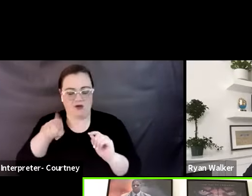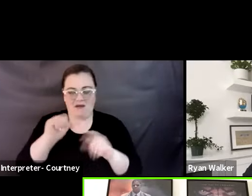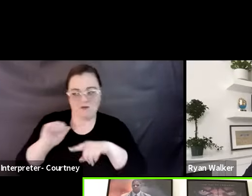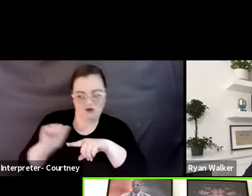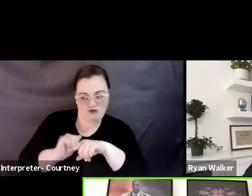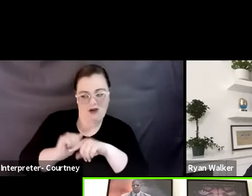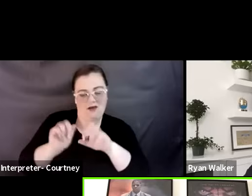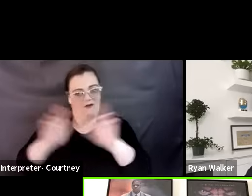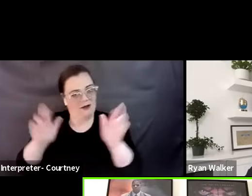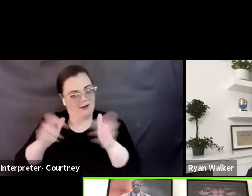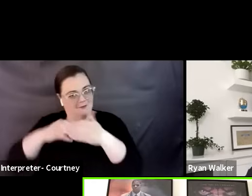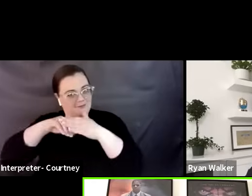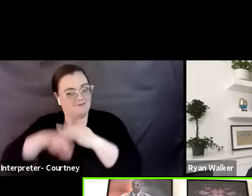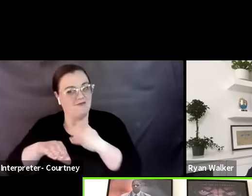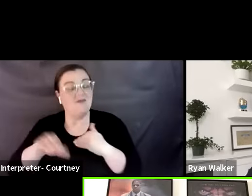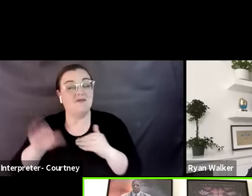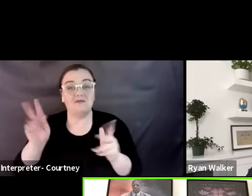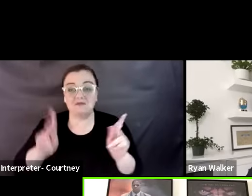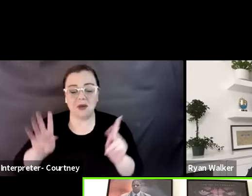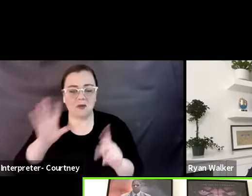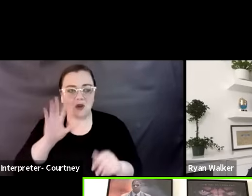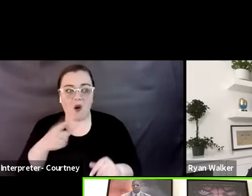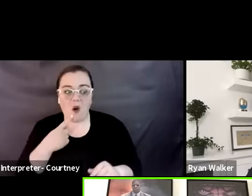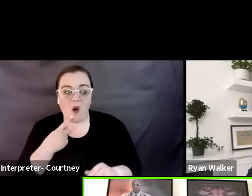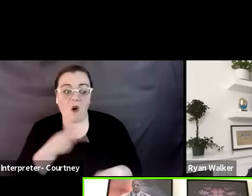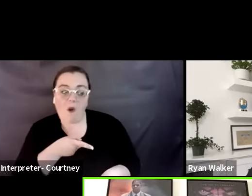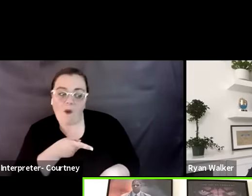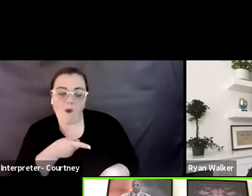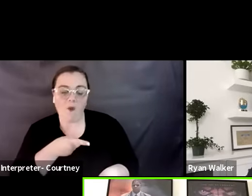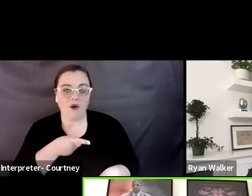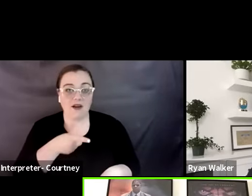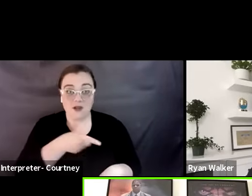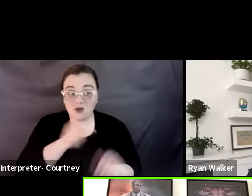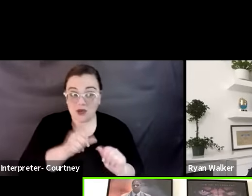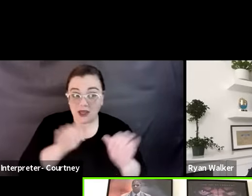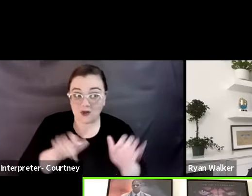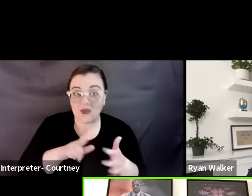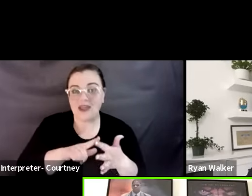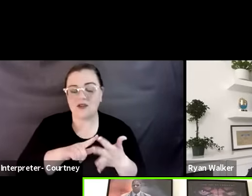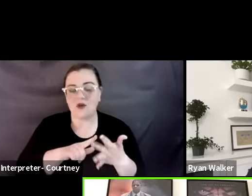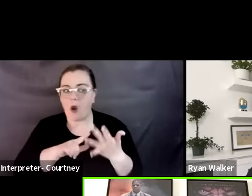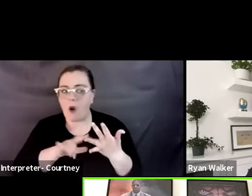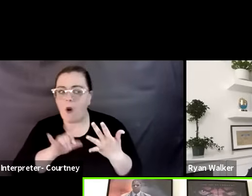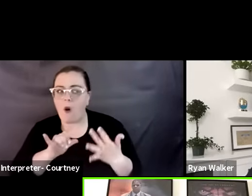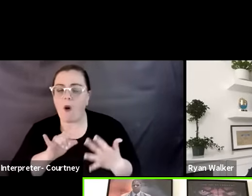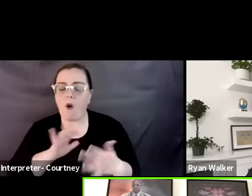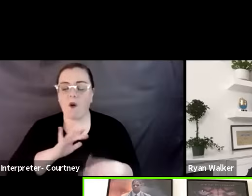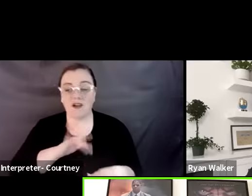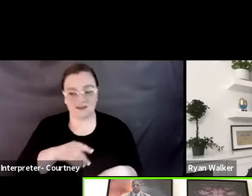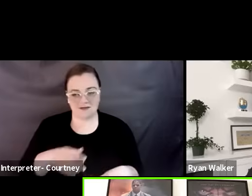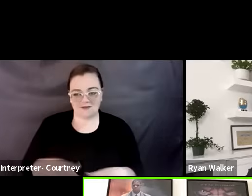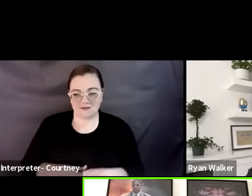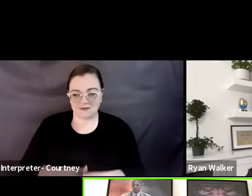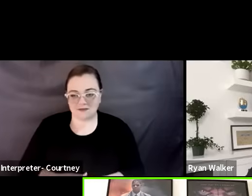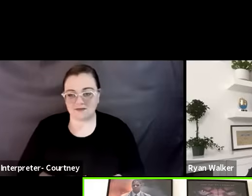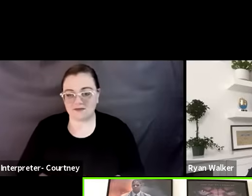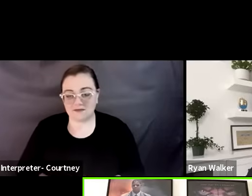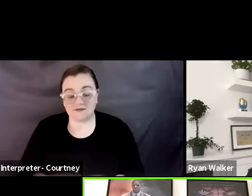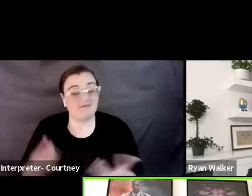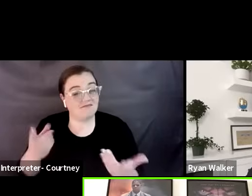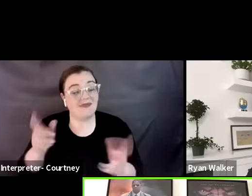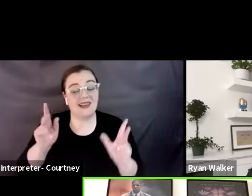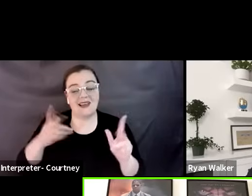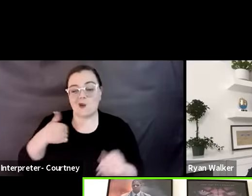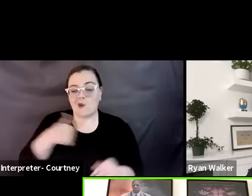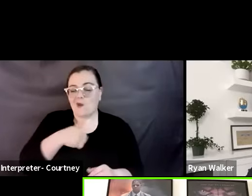Because that way they're going, oh, wow, and they can do this, and wow, they can do that. Often we're trying to tell people, dance with what brought you. If there's